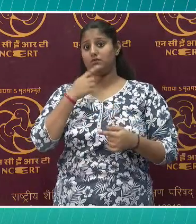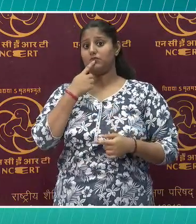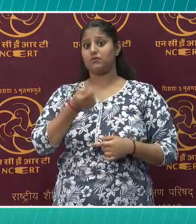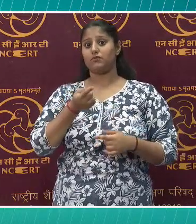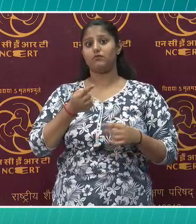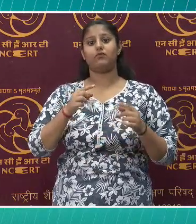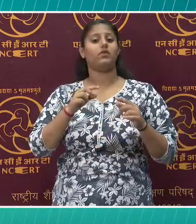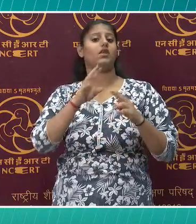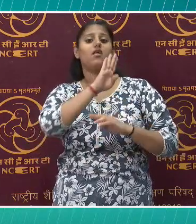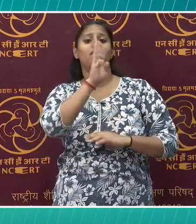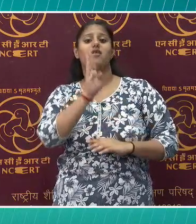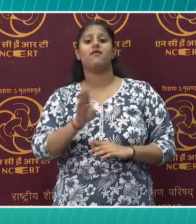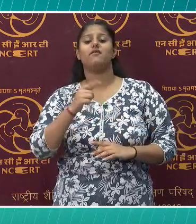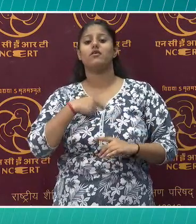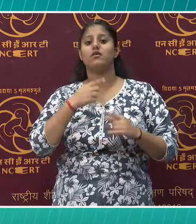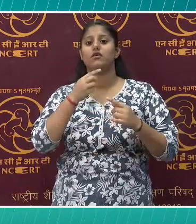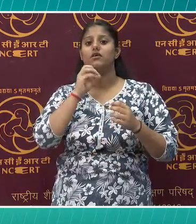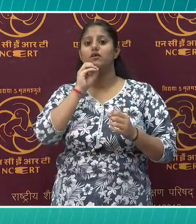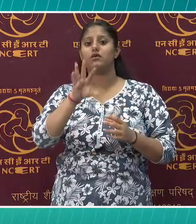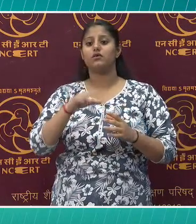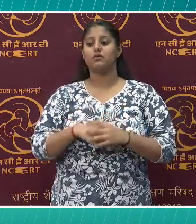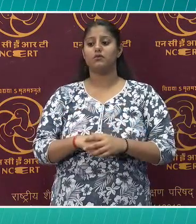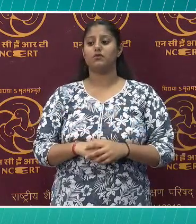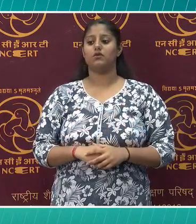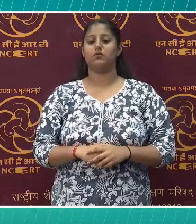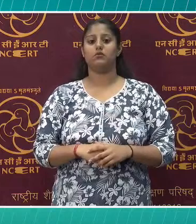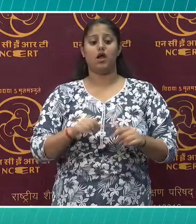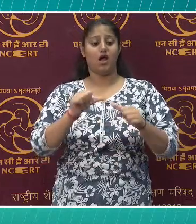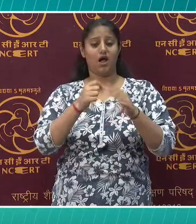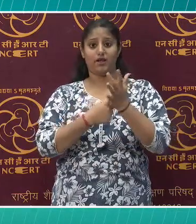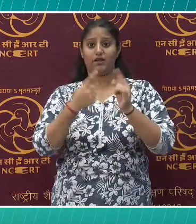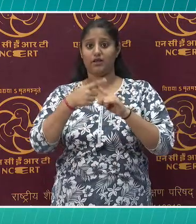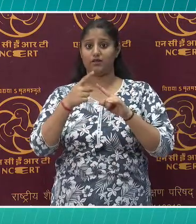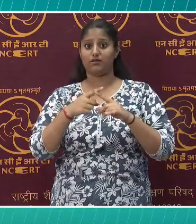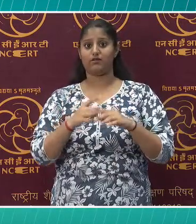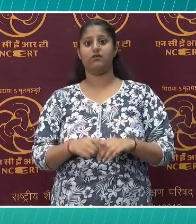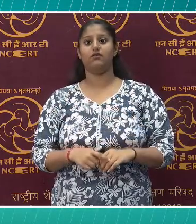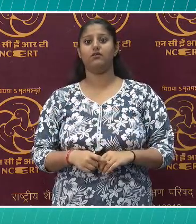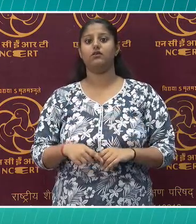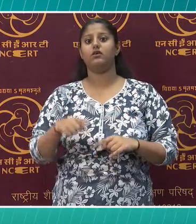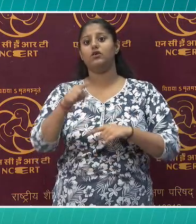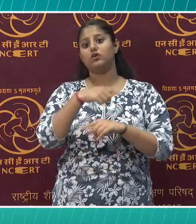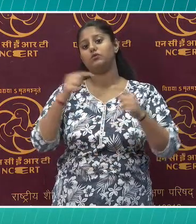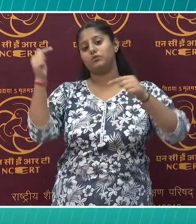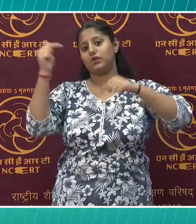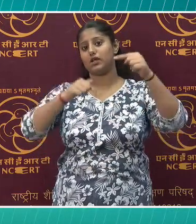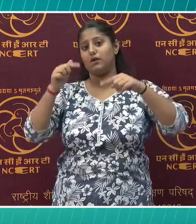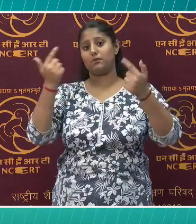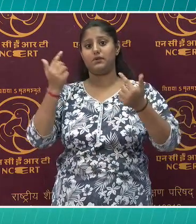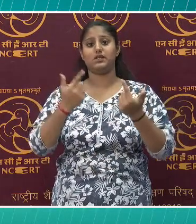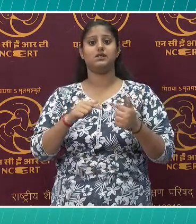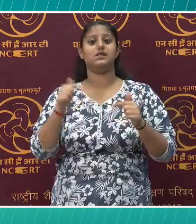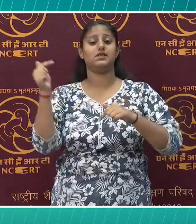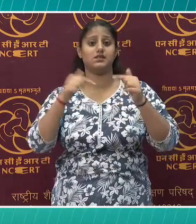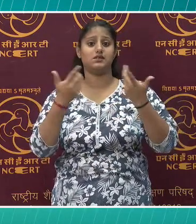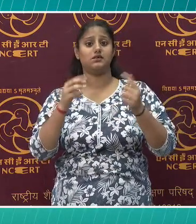never negate anything in art. You can give comments like